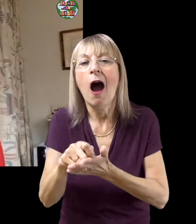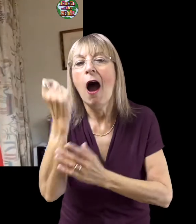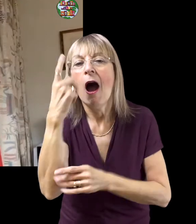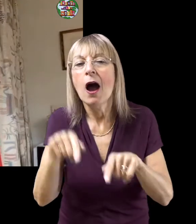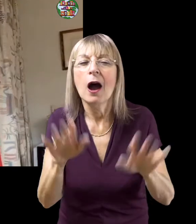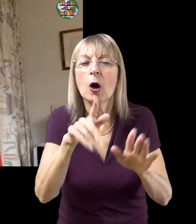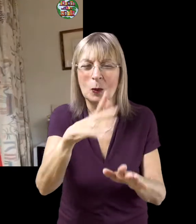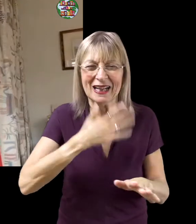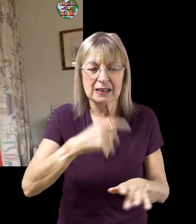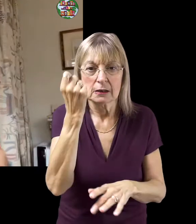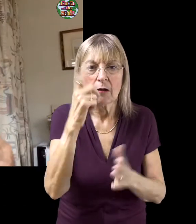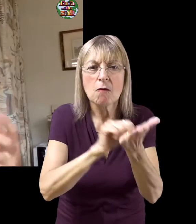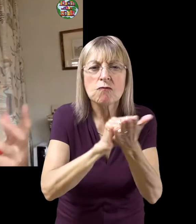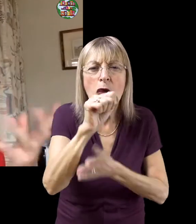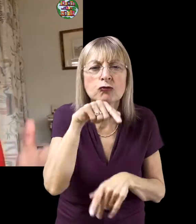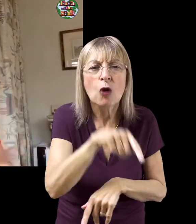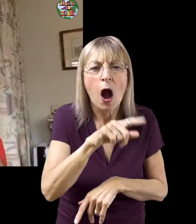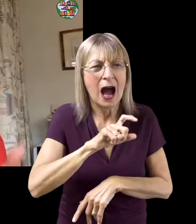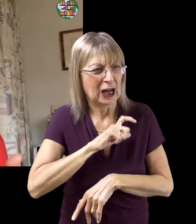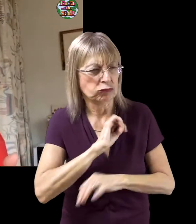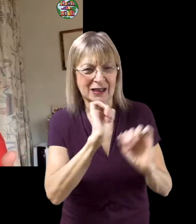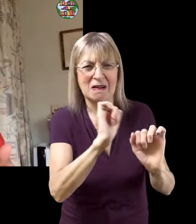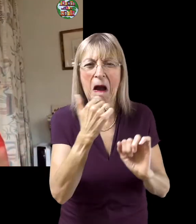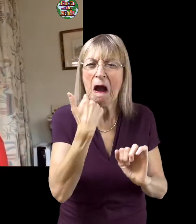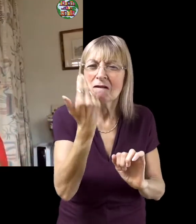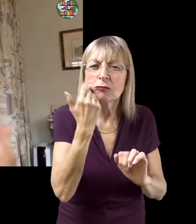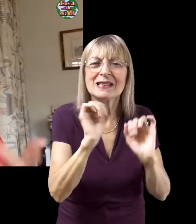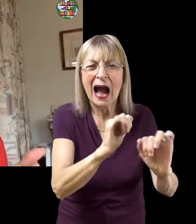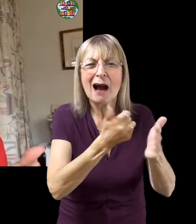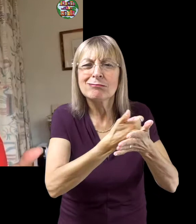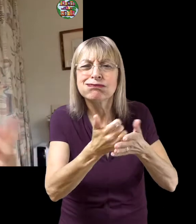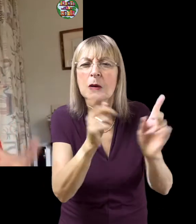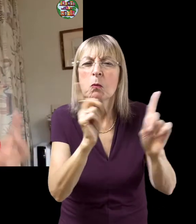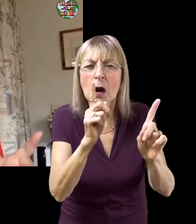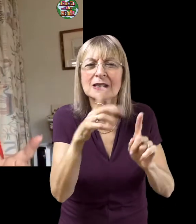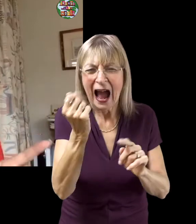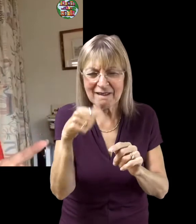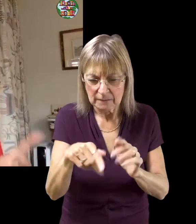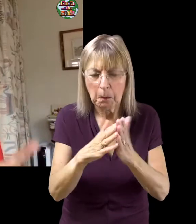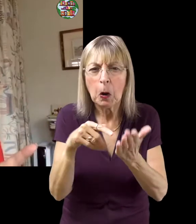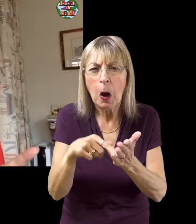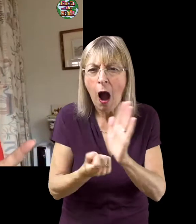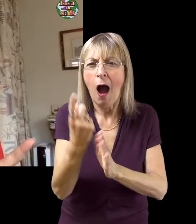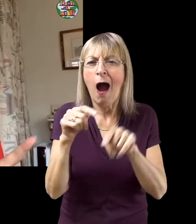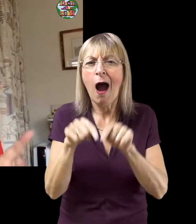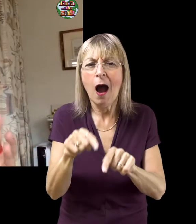sort of have to know the culture in which the characters are living and the sort of habits and things. There was one moment in the